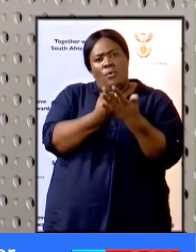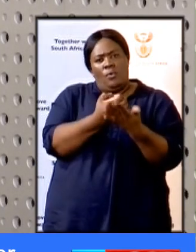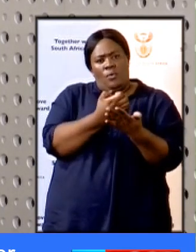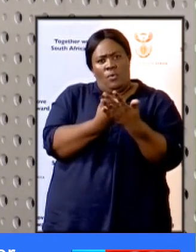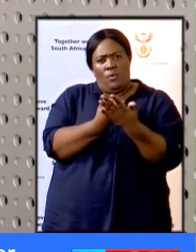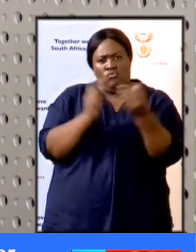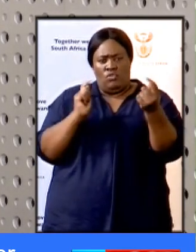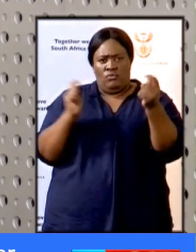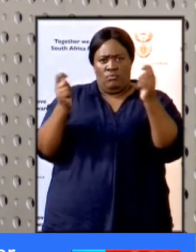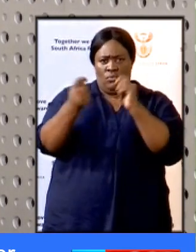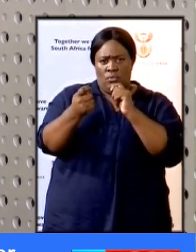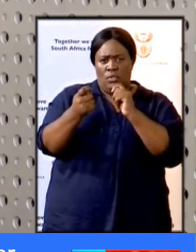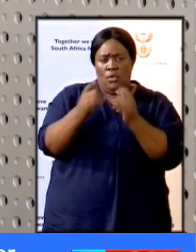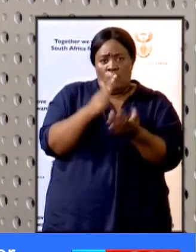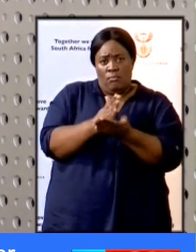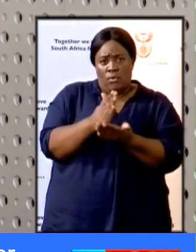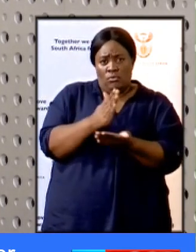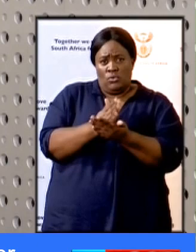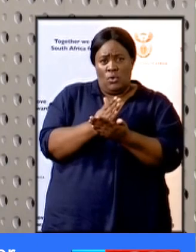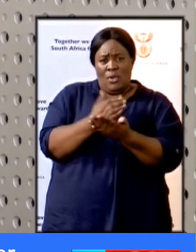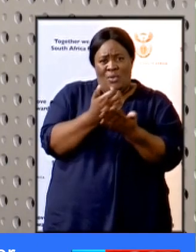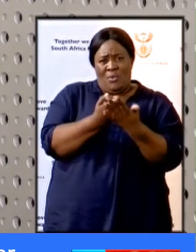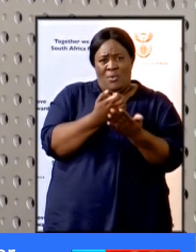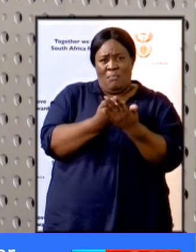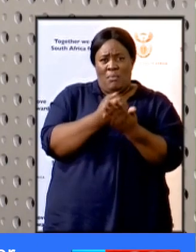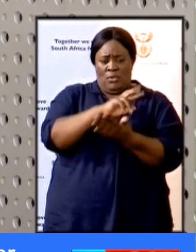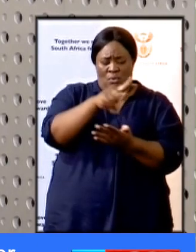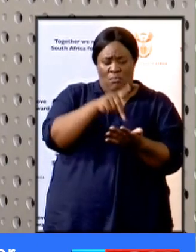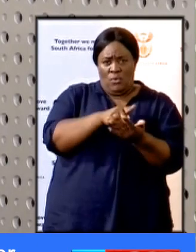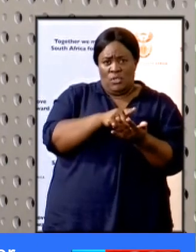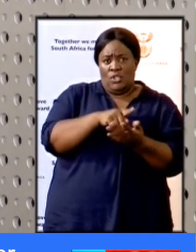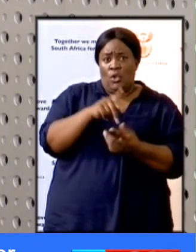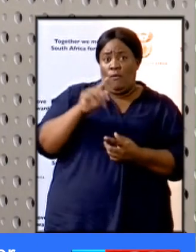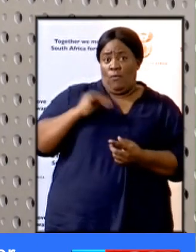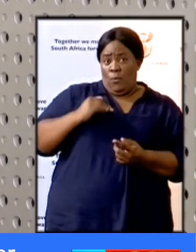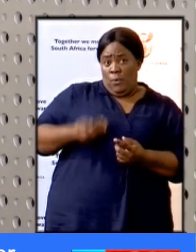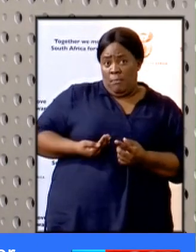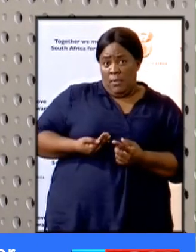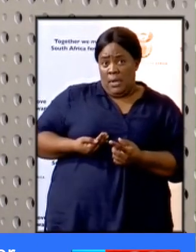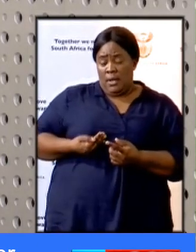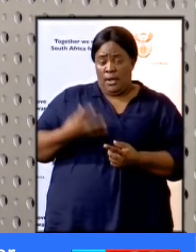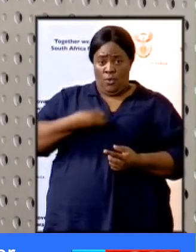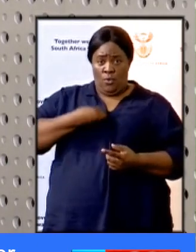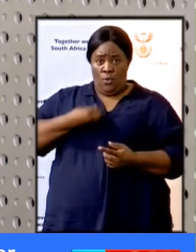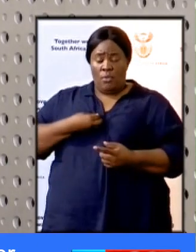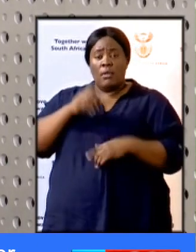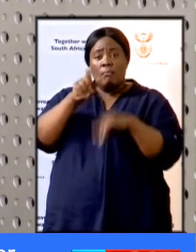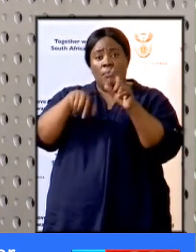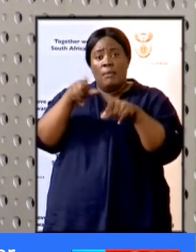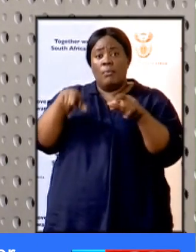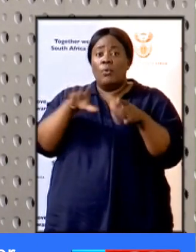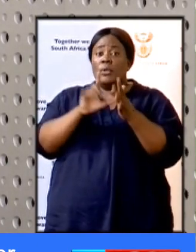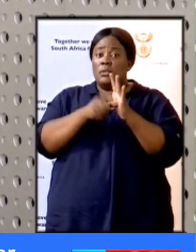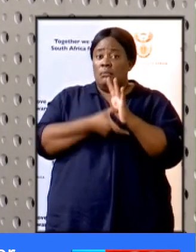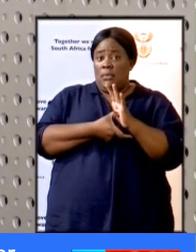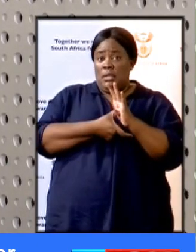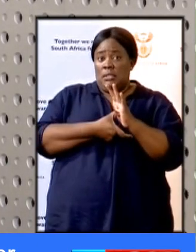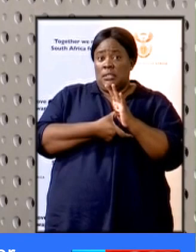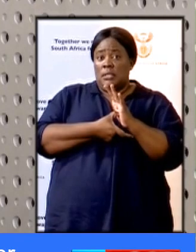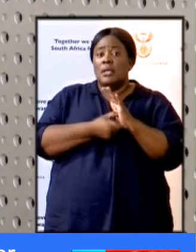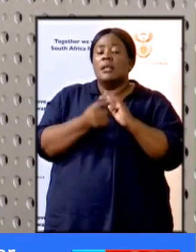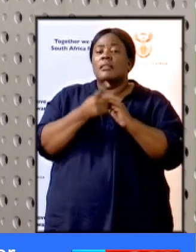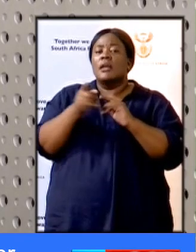the advancement of the economic position of women, youth, and persons with disabilities, and that which